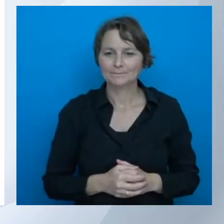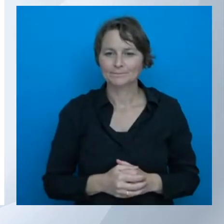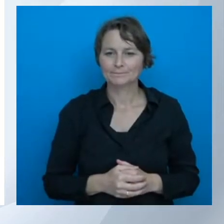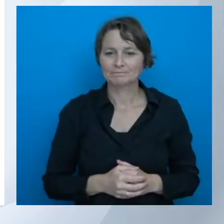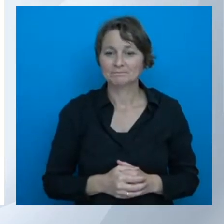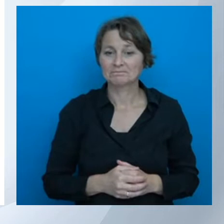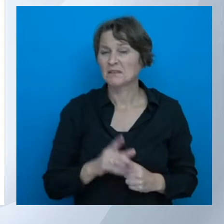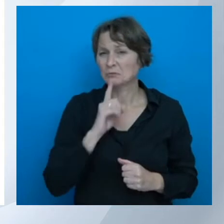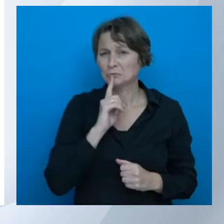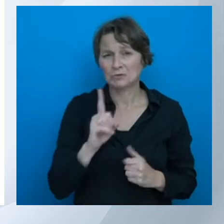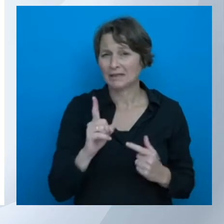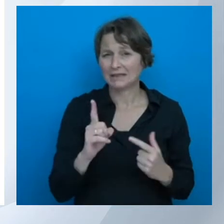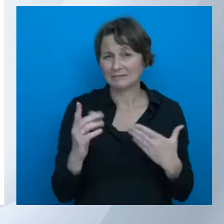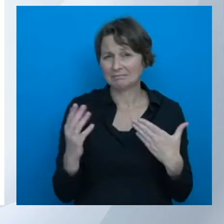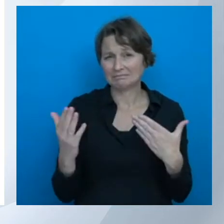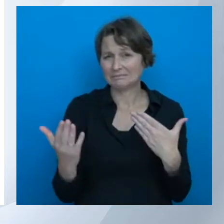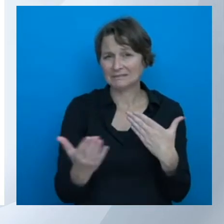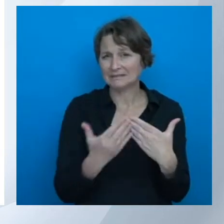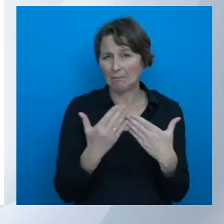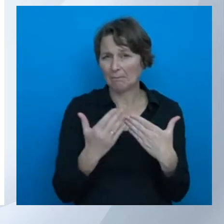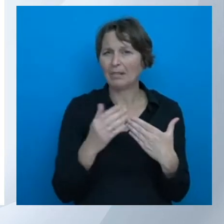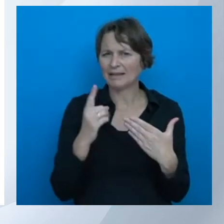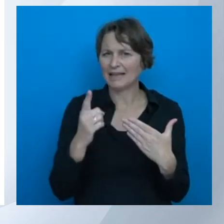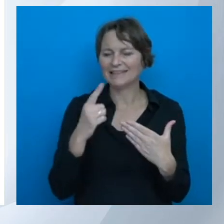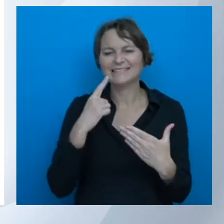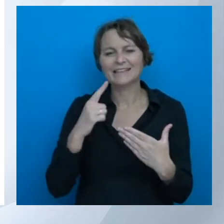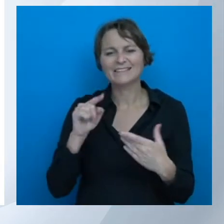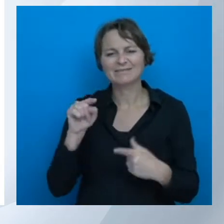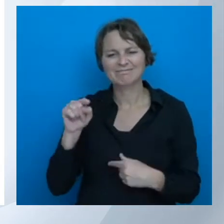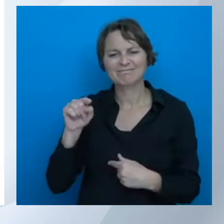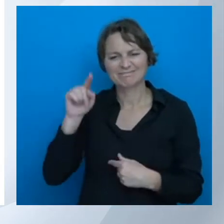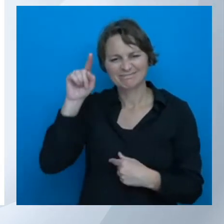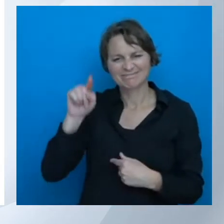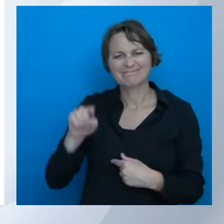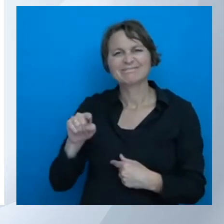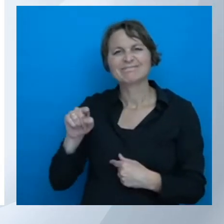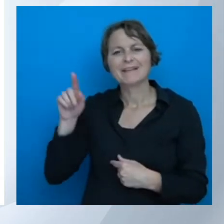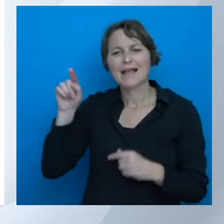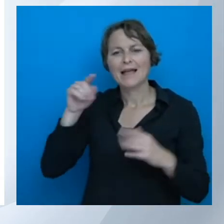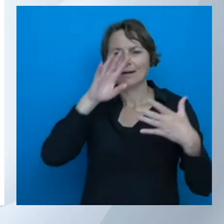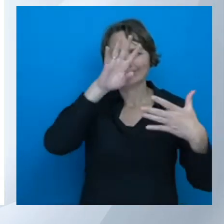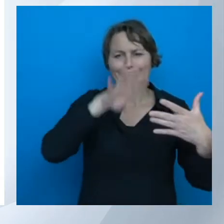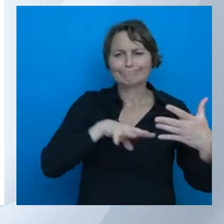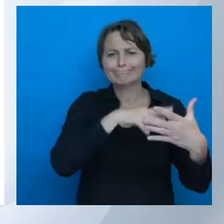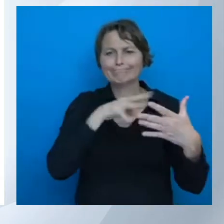move components around with this classical explainer. However, when